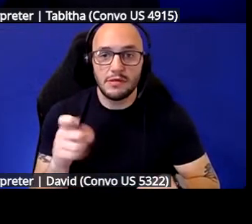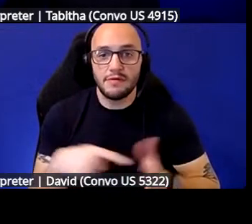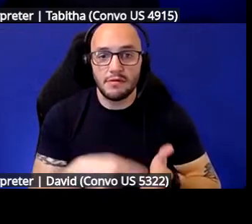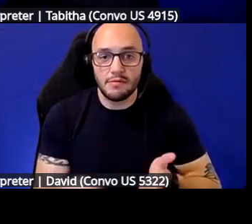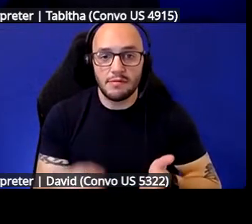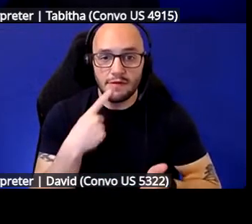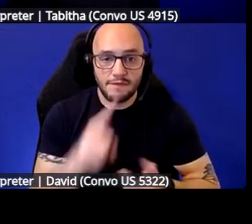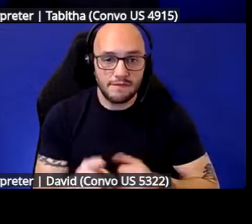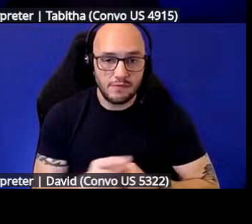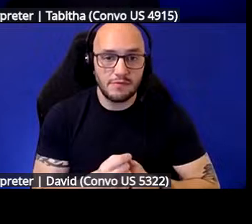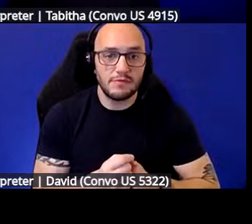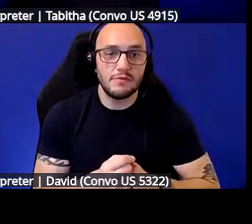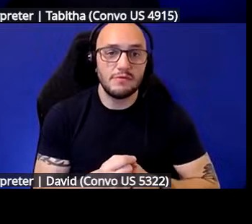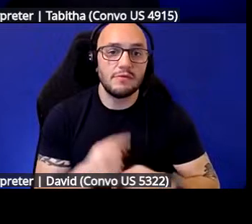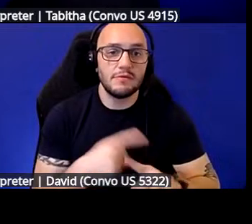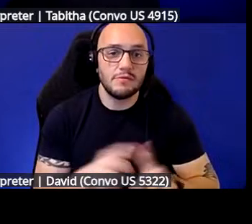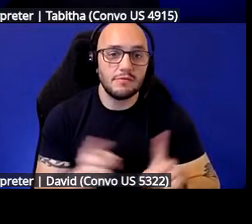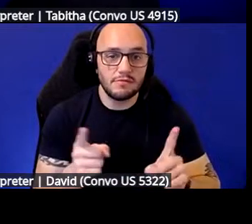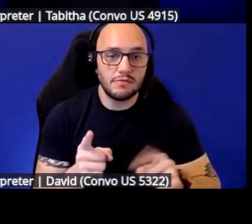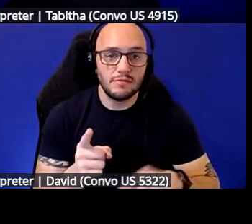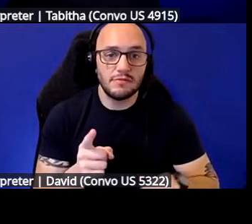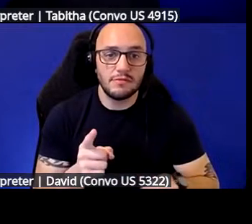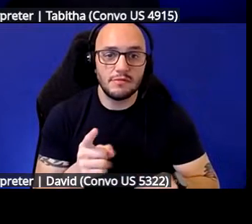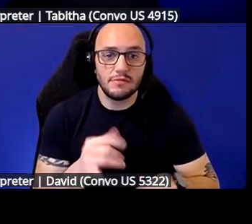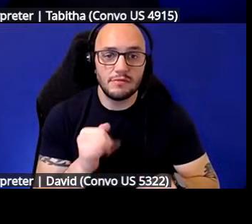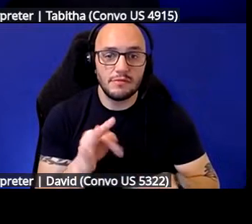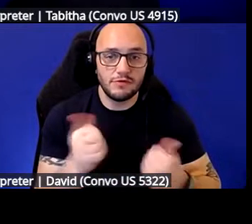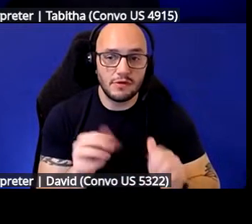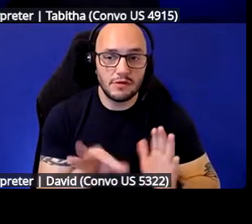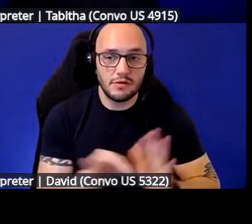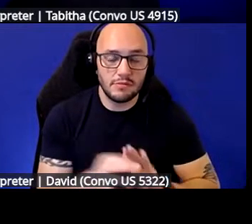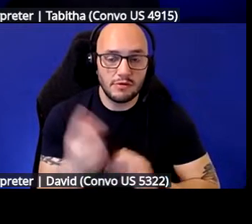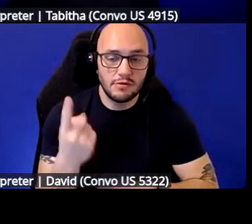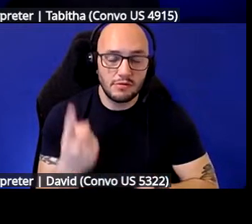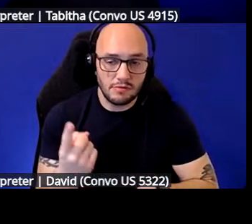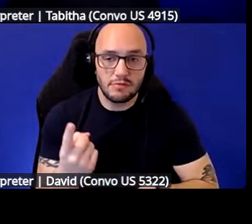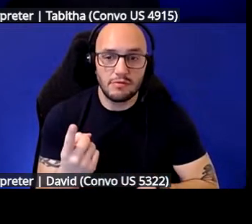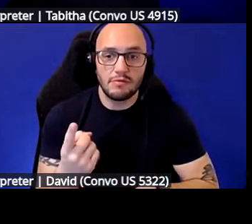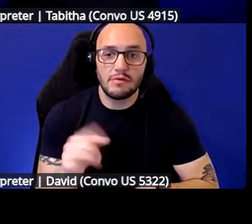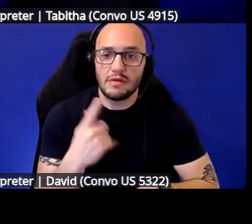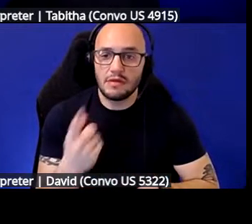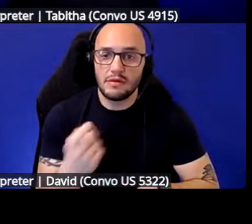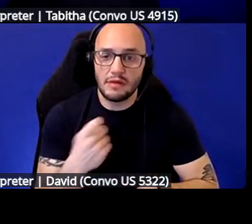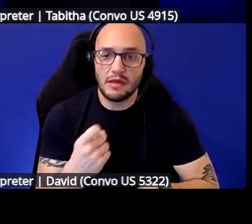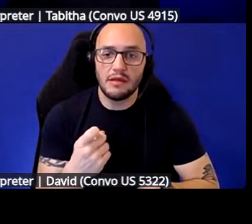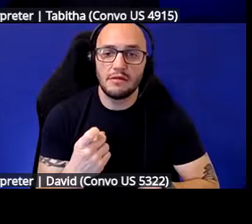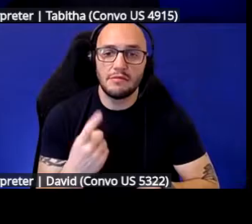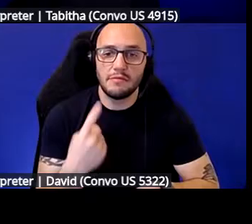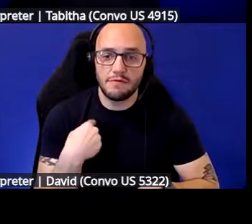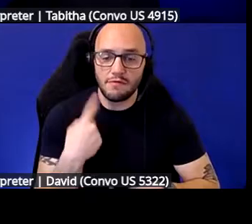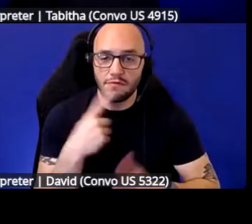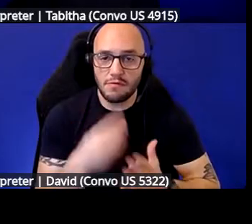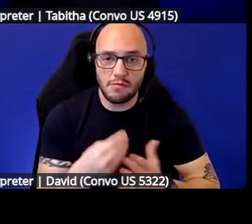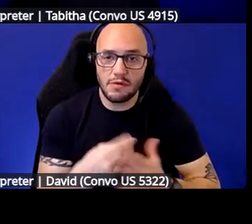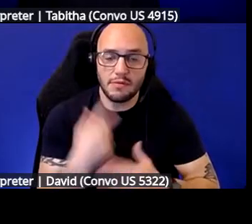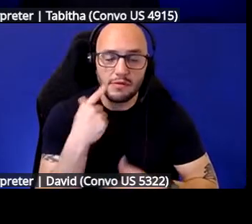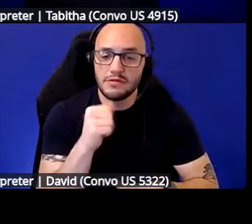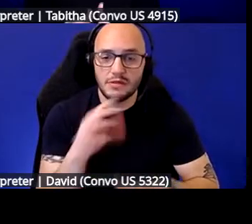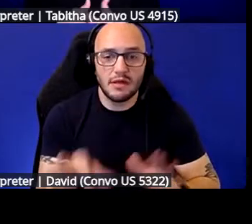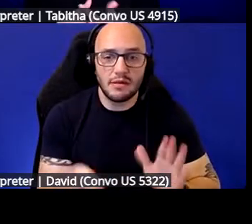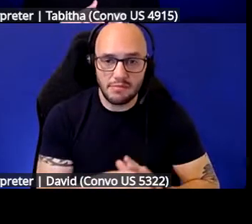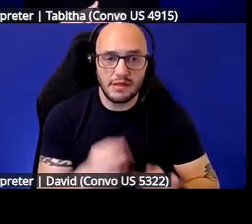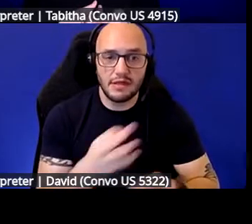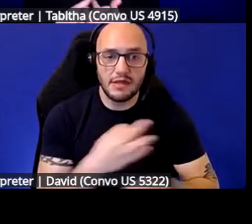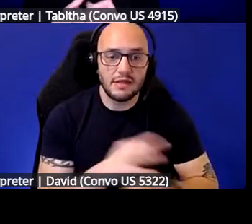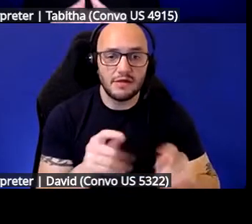for. But in the event that you're trying to pick one and you're like, it keeps asking me for money, that's because you're not picking the free